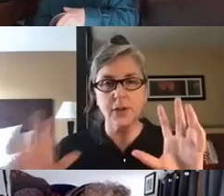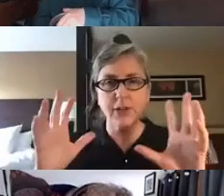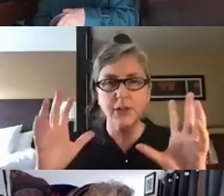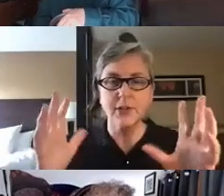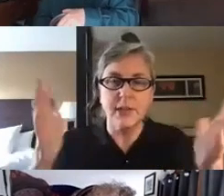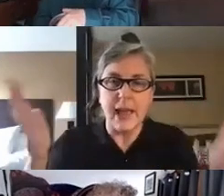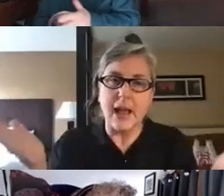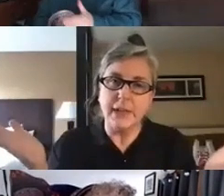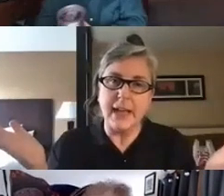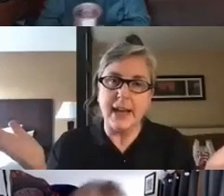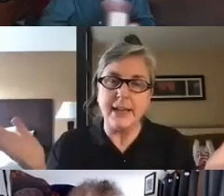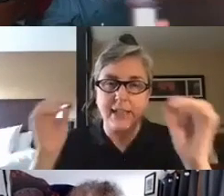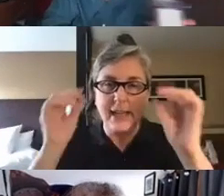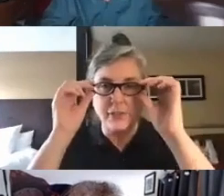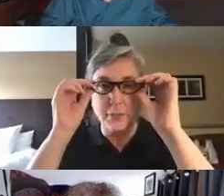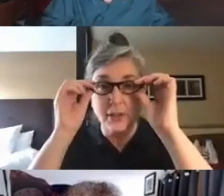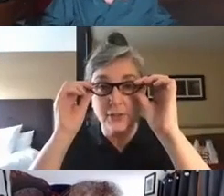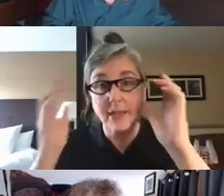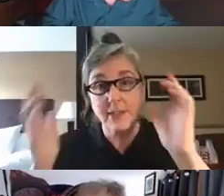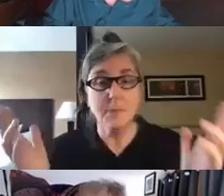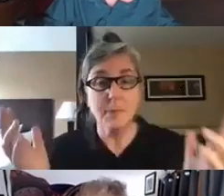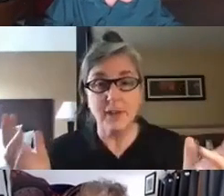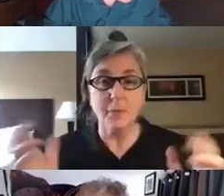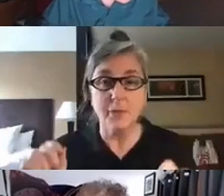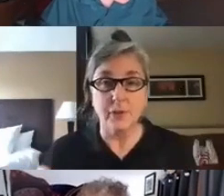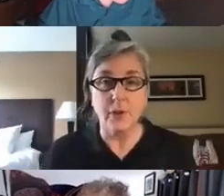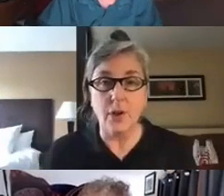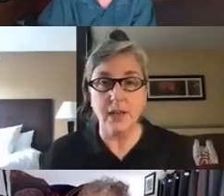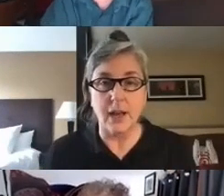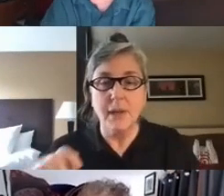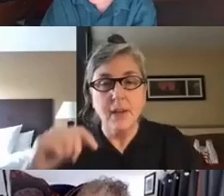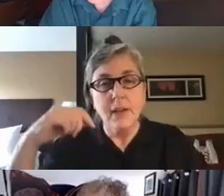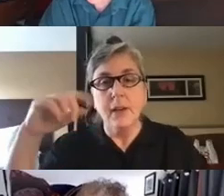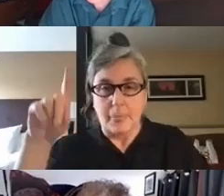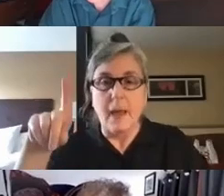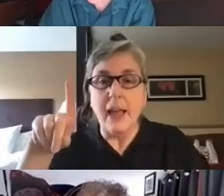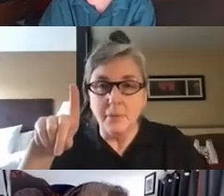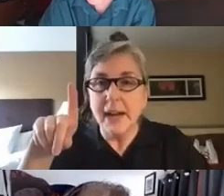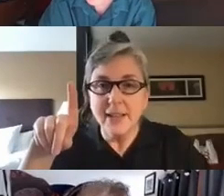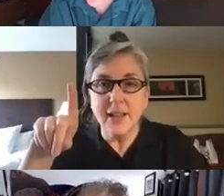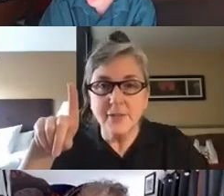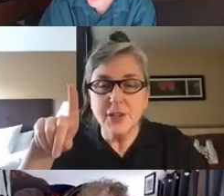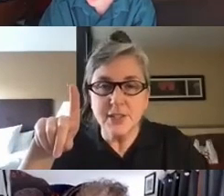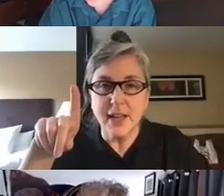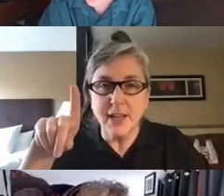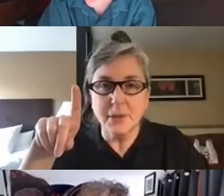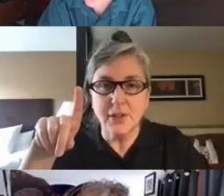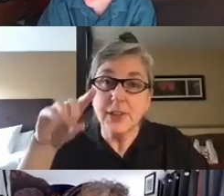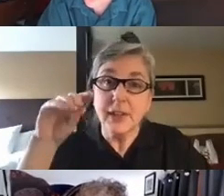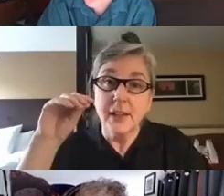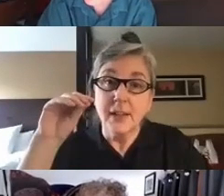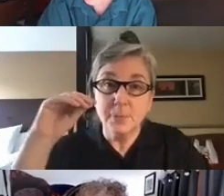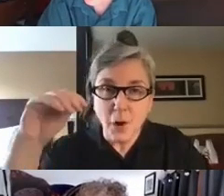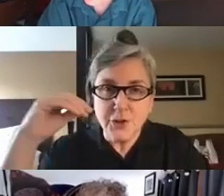there's not just the how to get AT out there, because AT's been available for a long time. It's been right. But hang tight for just a second,